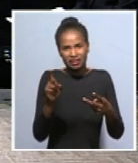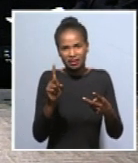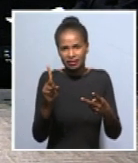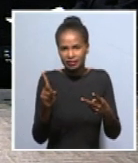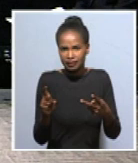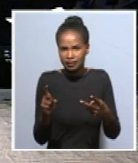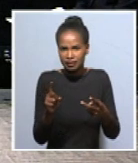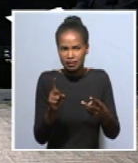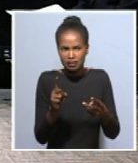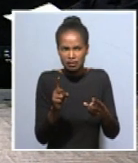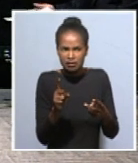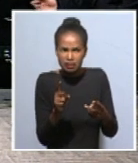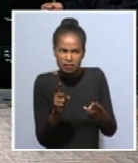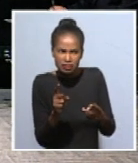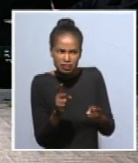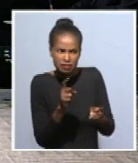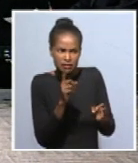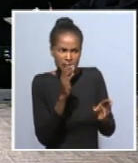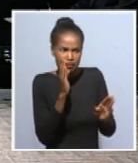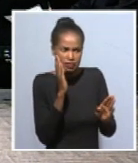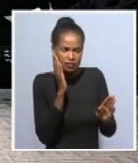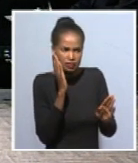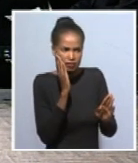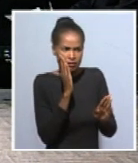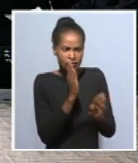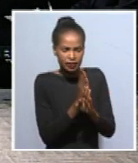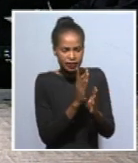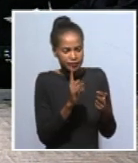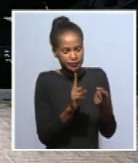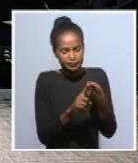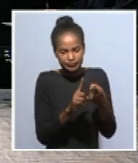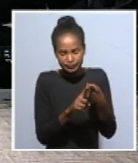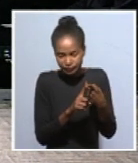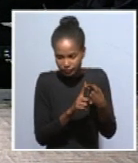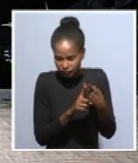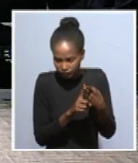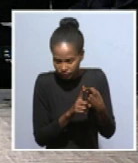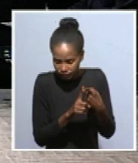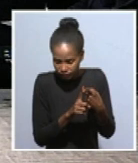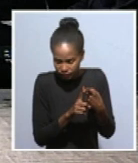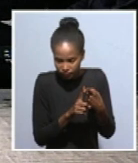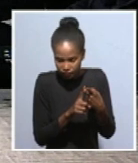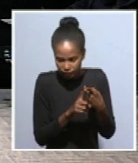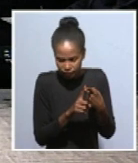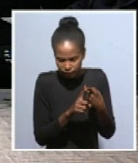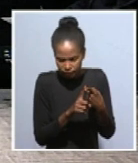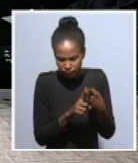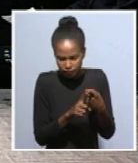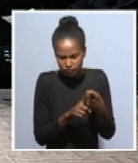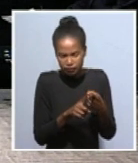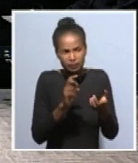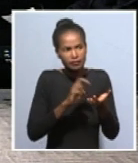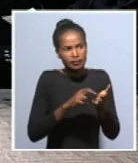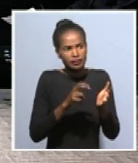specifically to the CEO. Yes, please go ahead, sir. Yes, the first one, talking about the stimulus